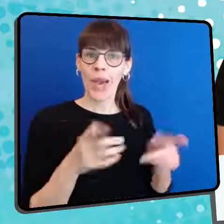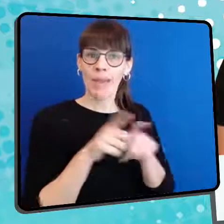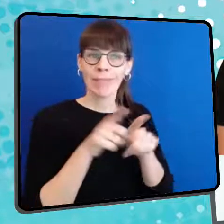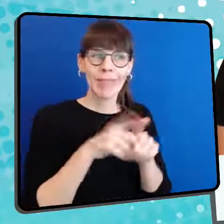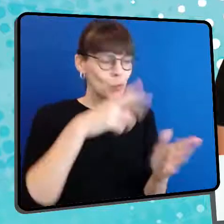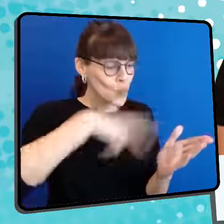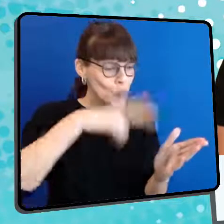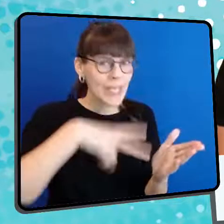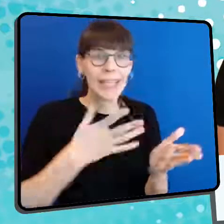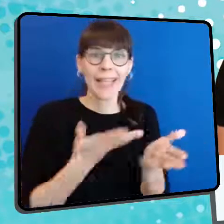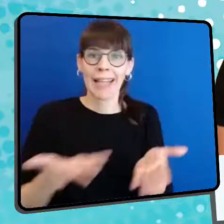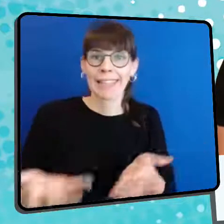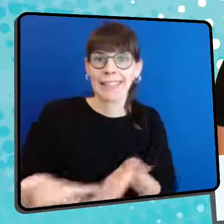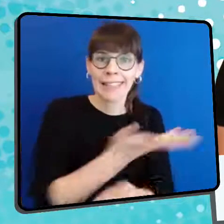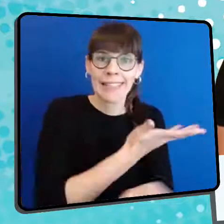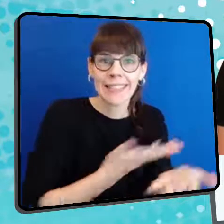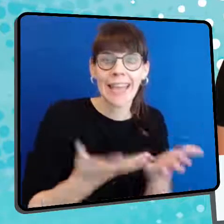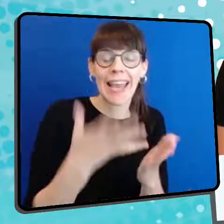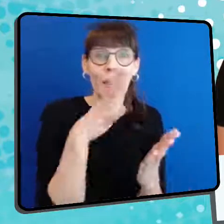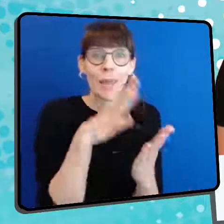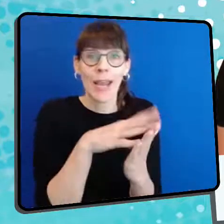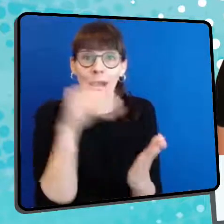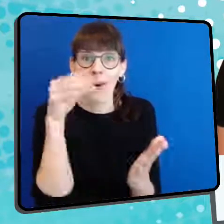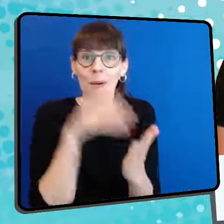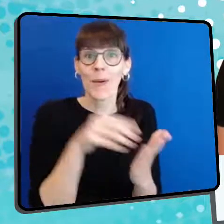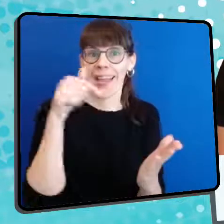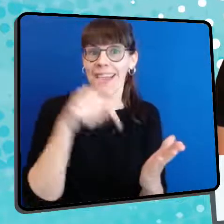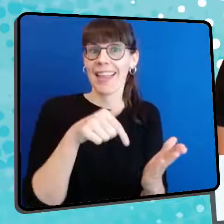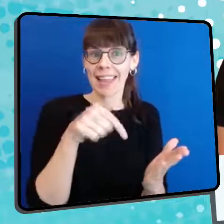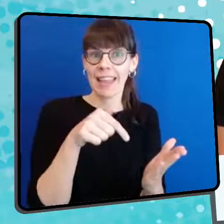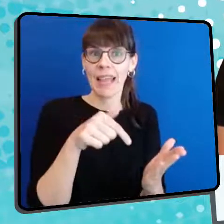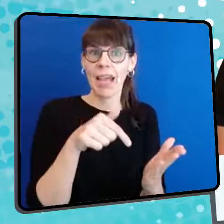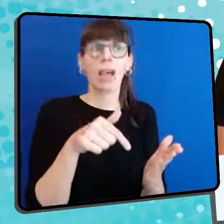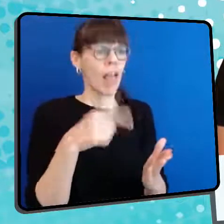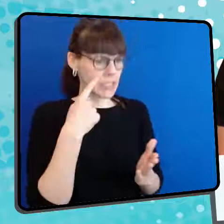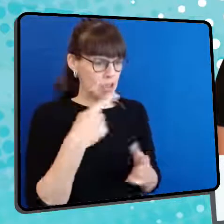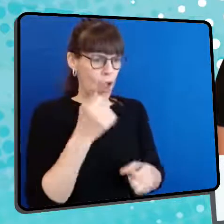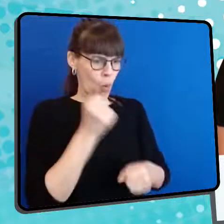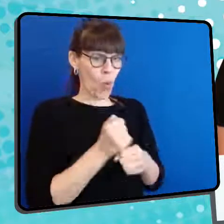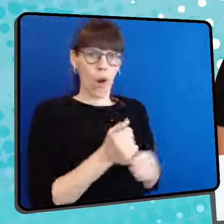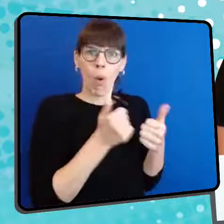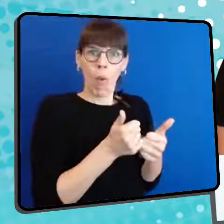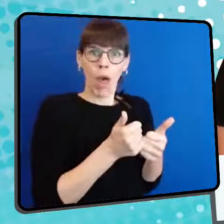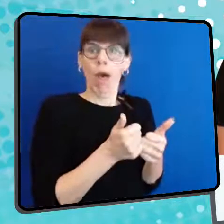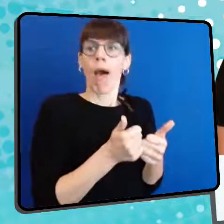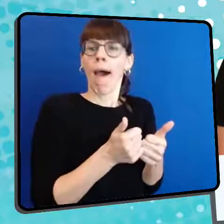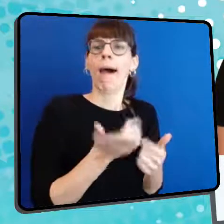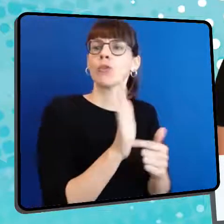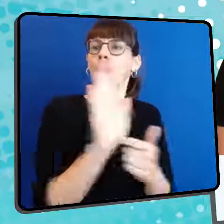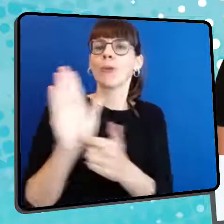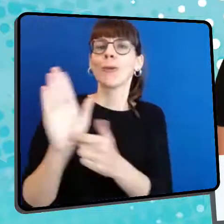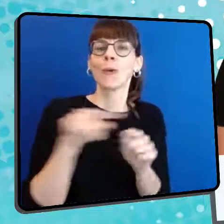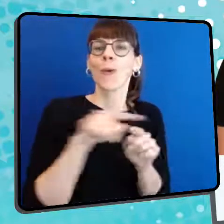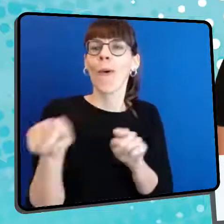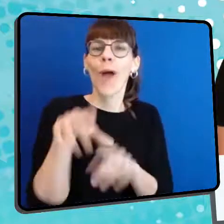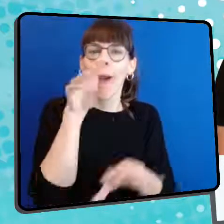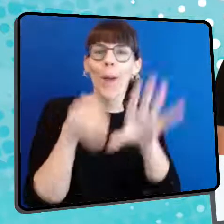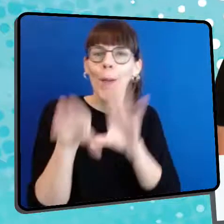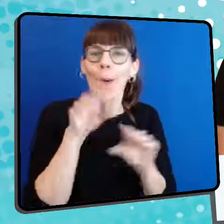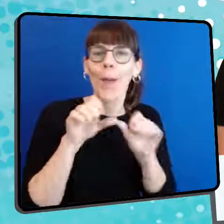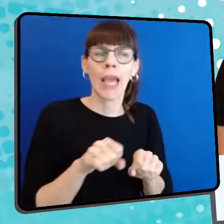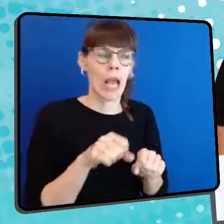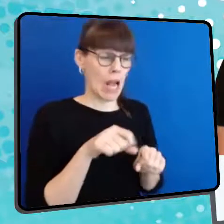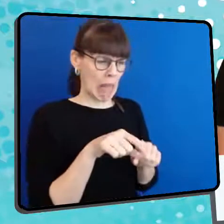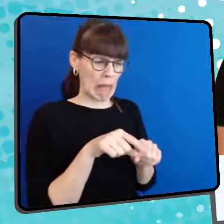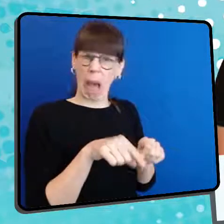doing something and it works, share it. If we're doing something and it doesn't work, share it. Like, and everyone kind of gets is able to level